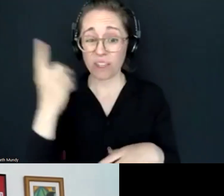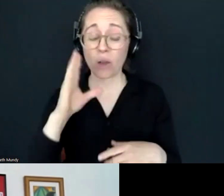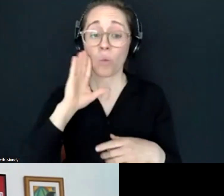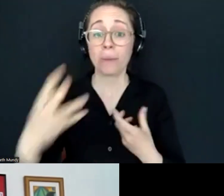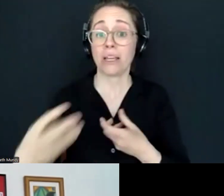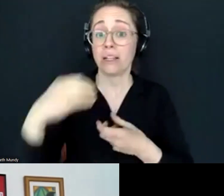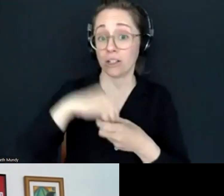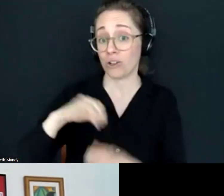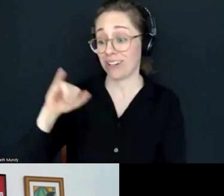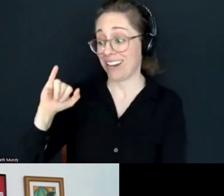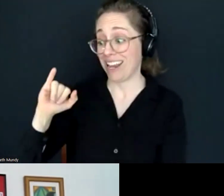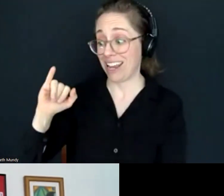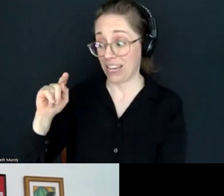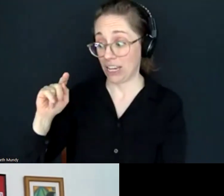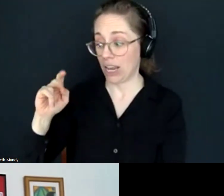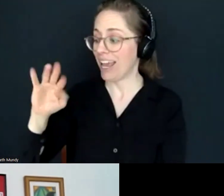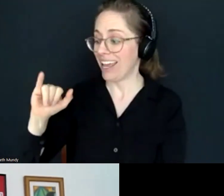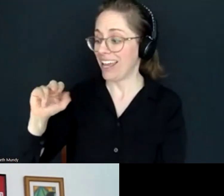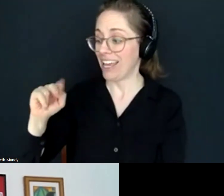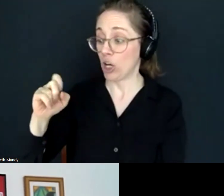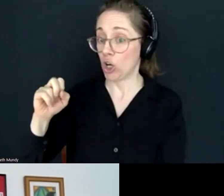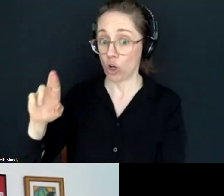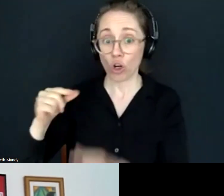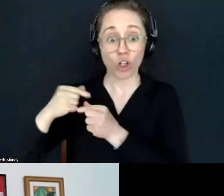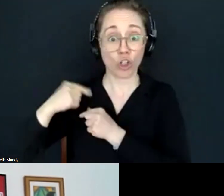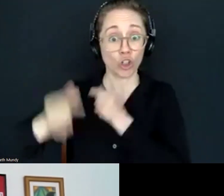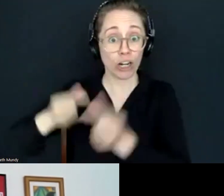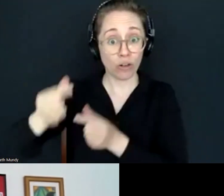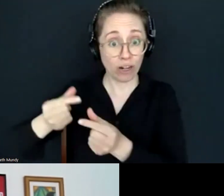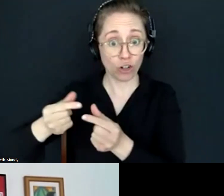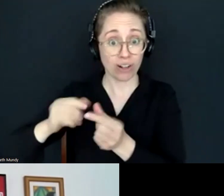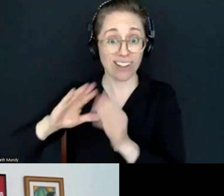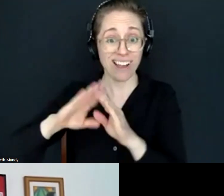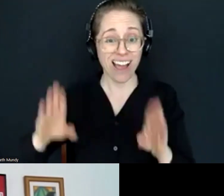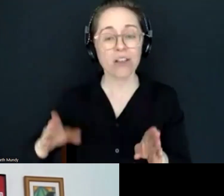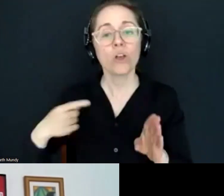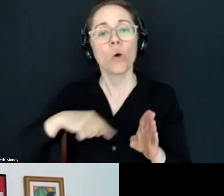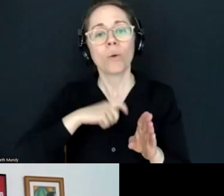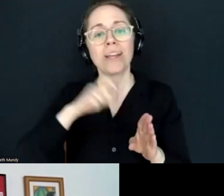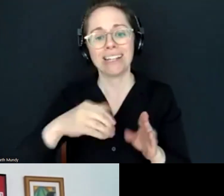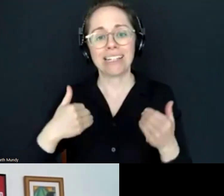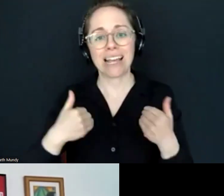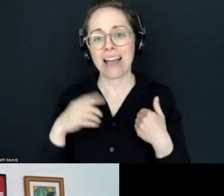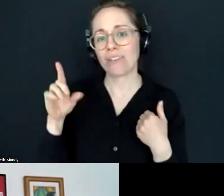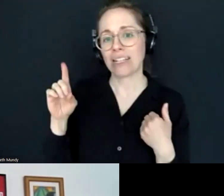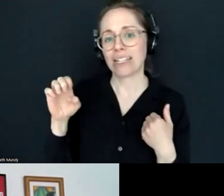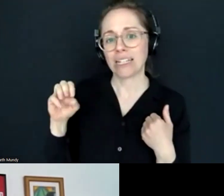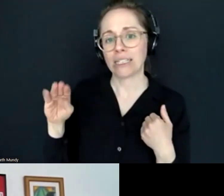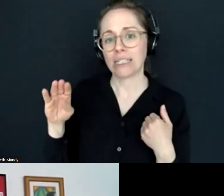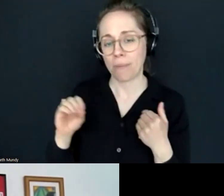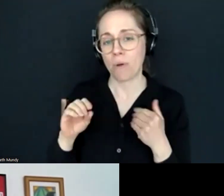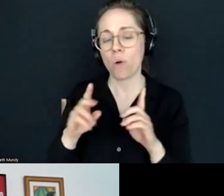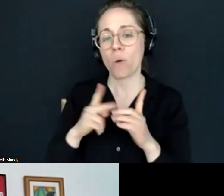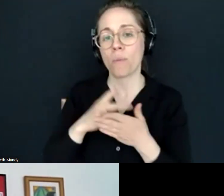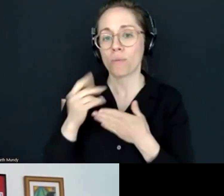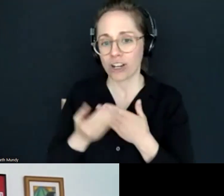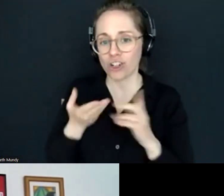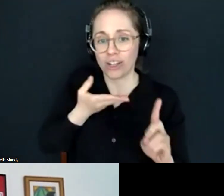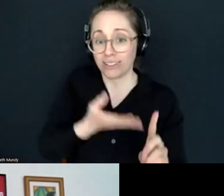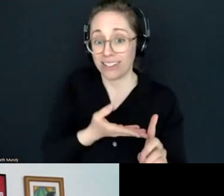intergenerational housing, we'd have to have a demonstration project basically in the state of California that HUD would